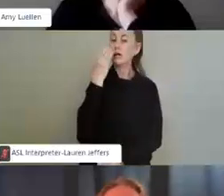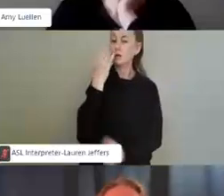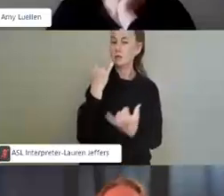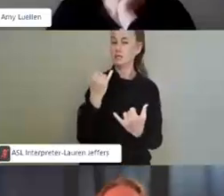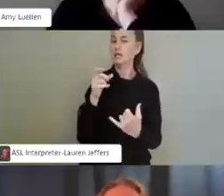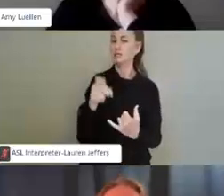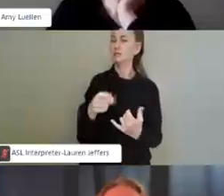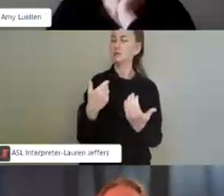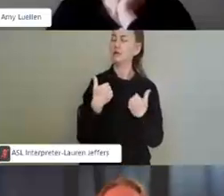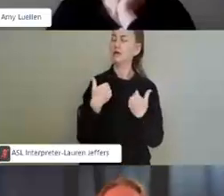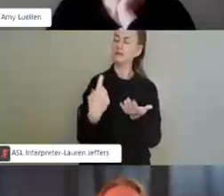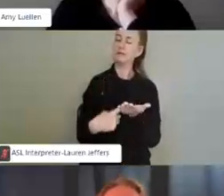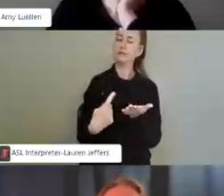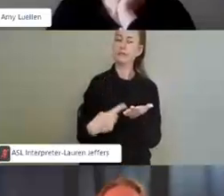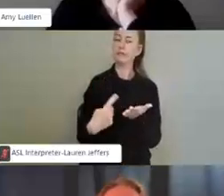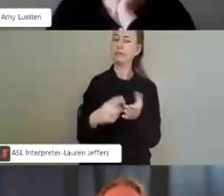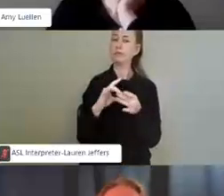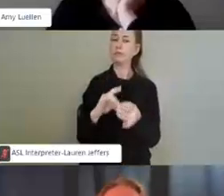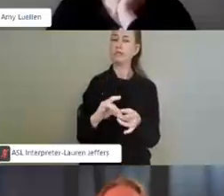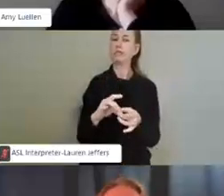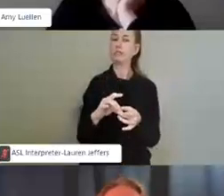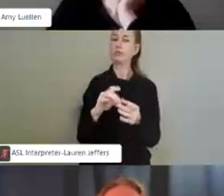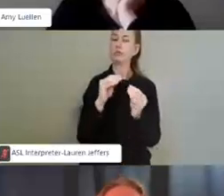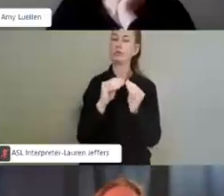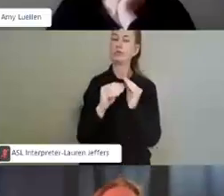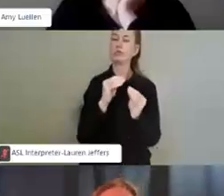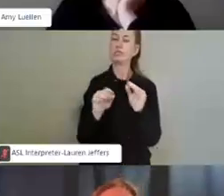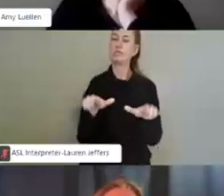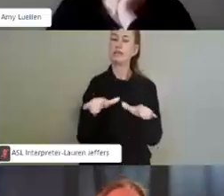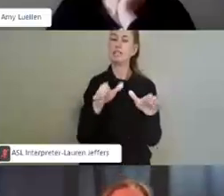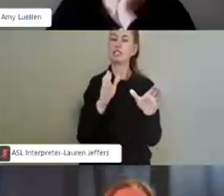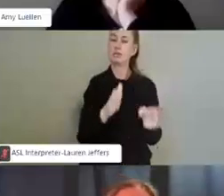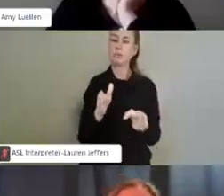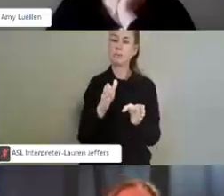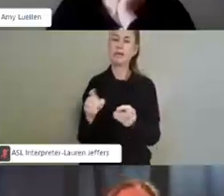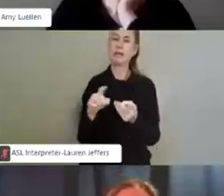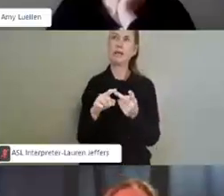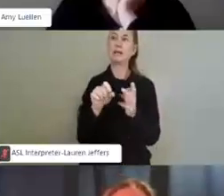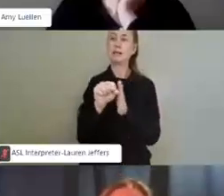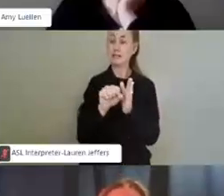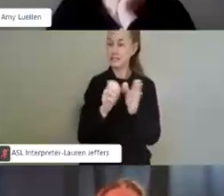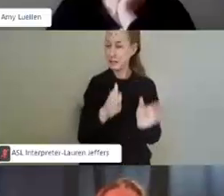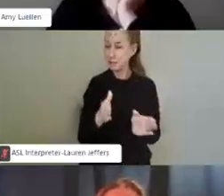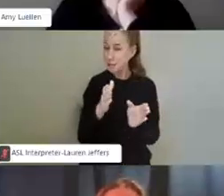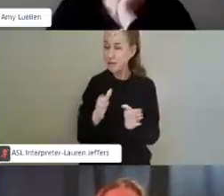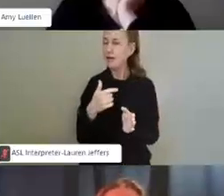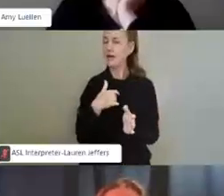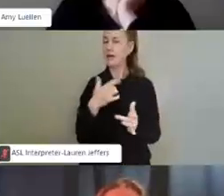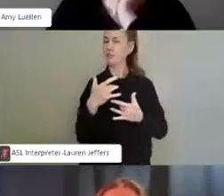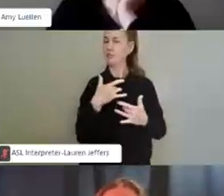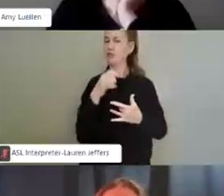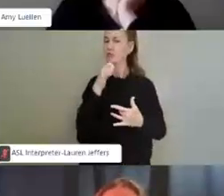be a discussion of the corrective action plan and the state plan. And I'm concerned that there haven't been